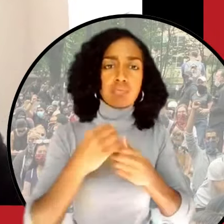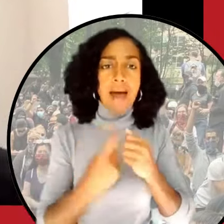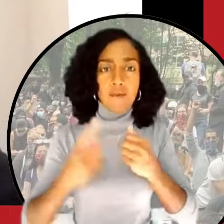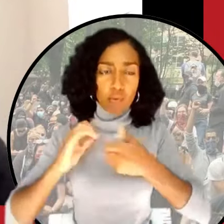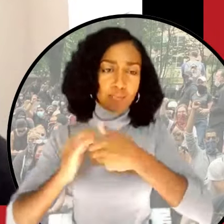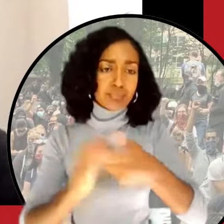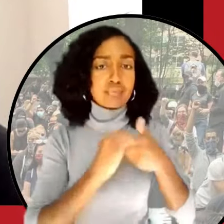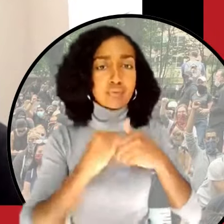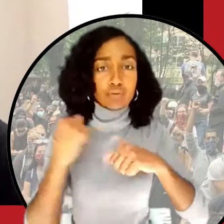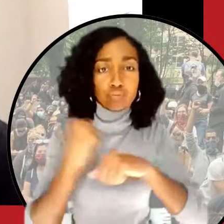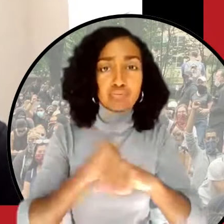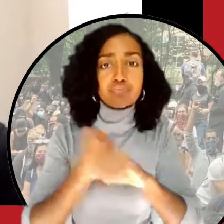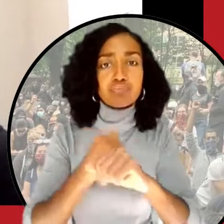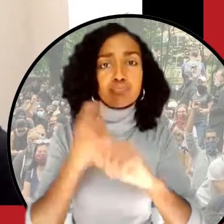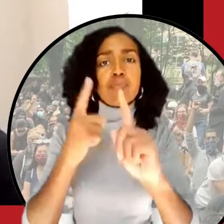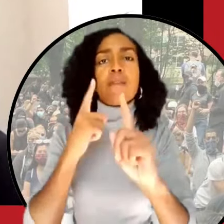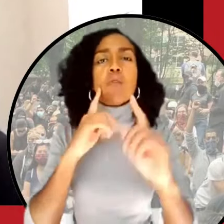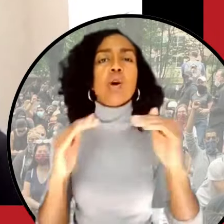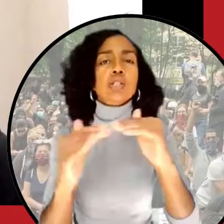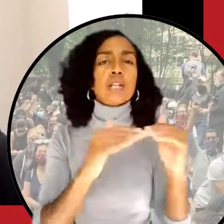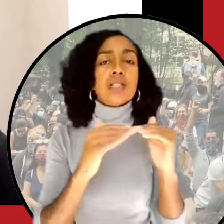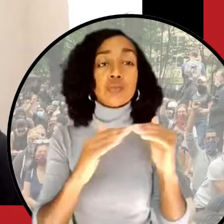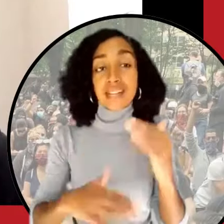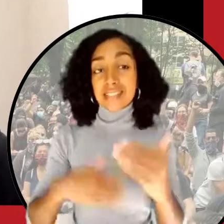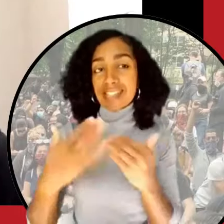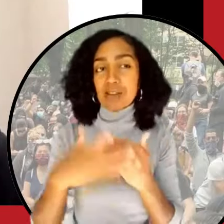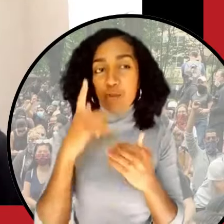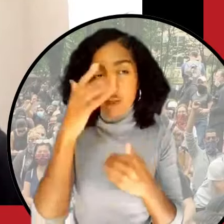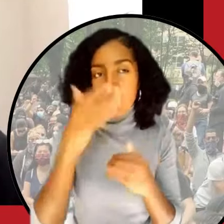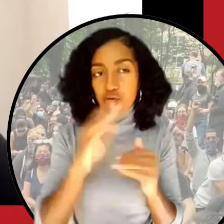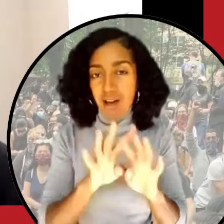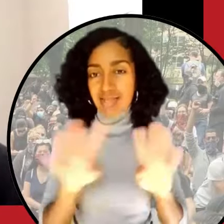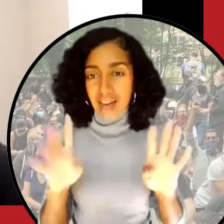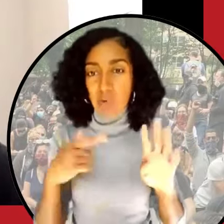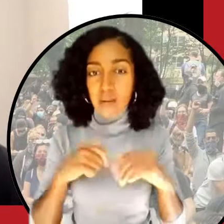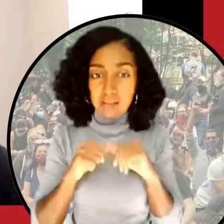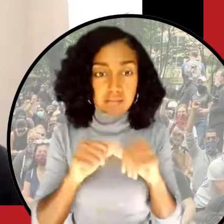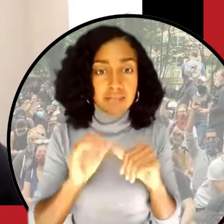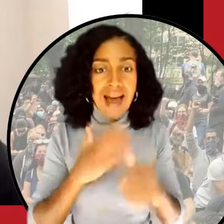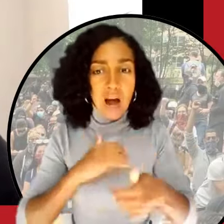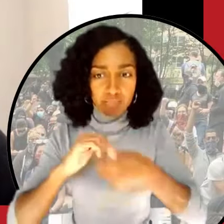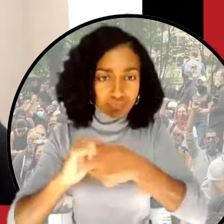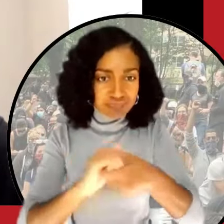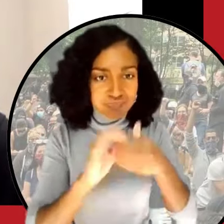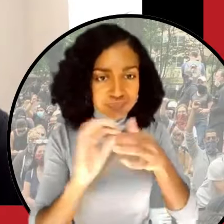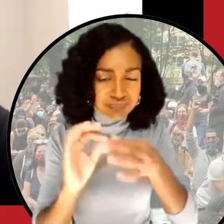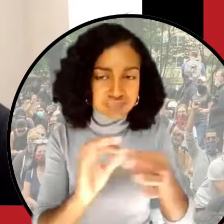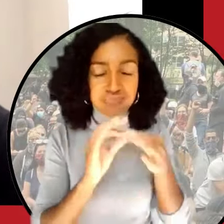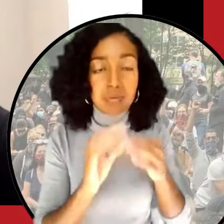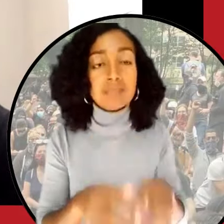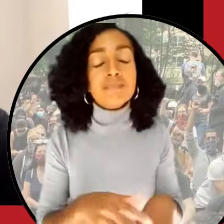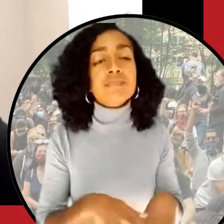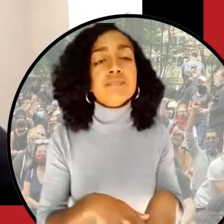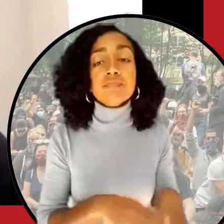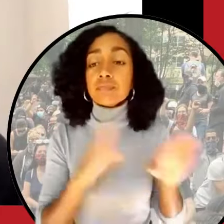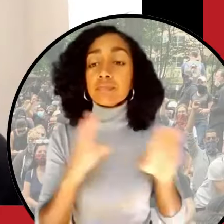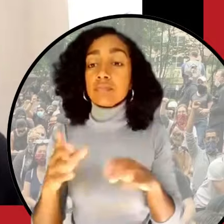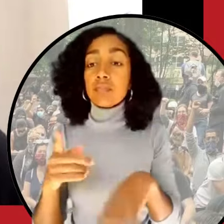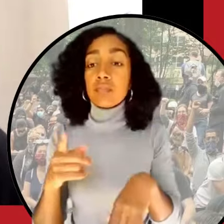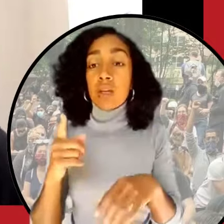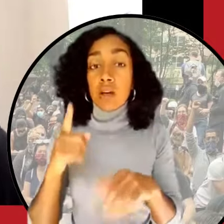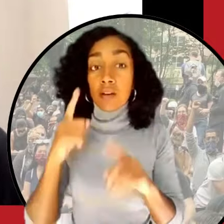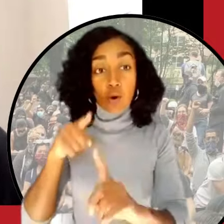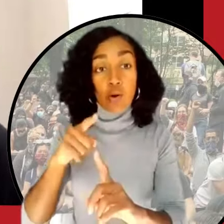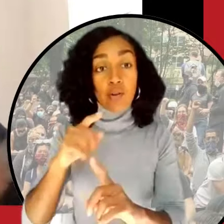be next for the front line, is making sure that we keep the United Front going. I think in regards to the movement for Black Lives, y'all should tune in and